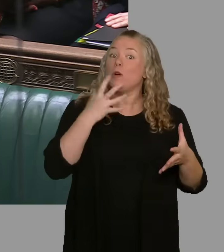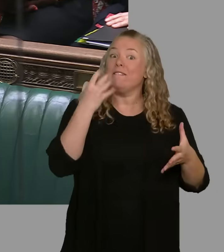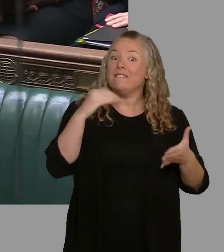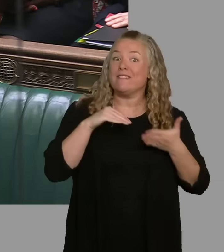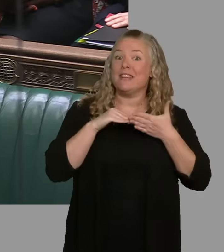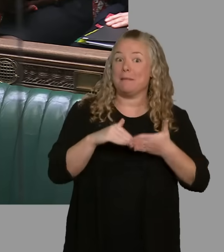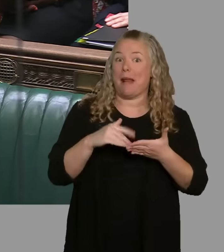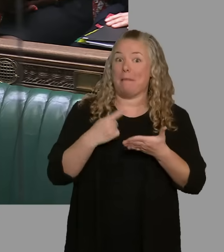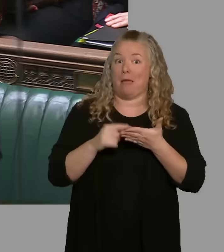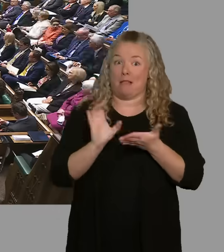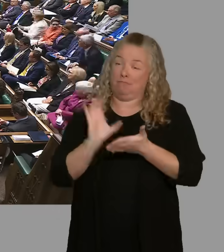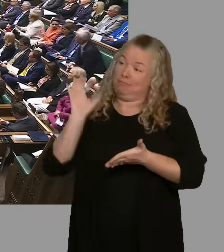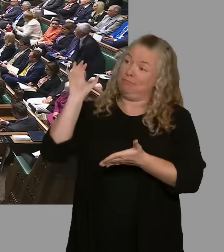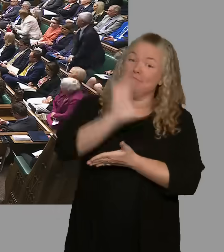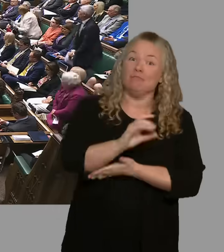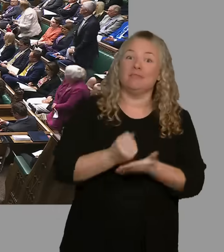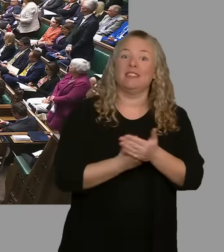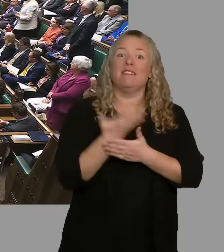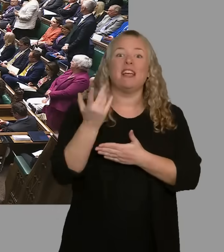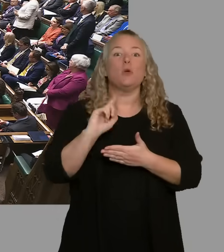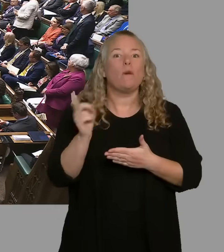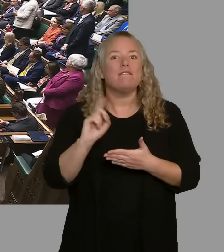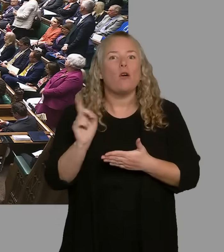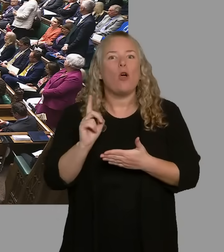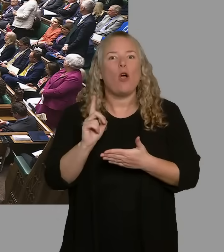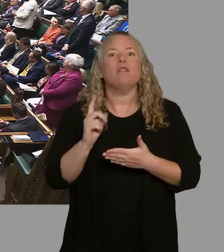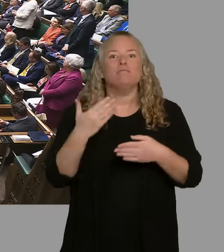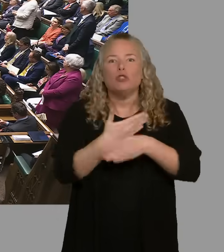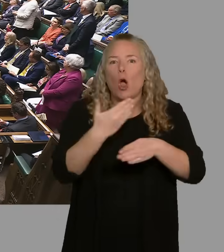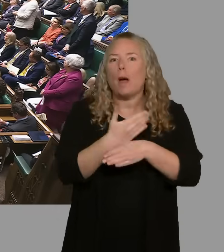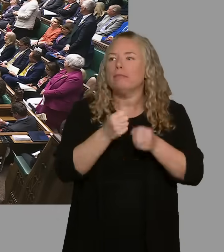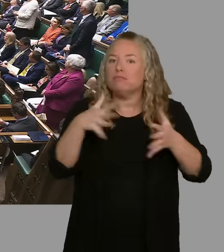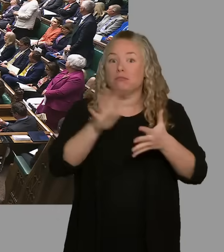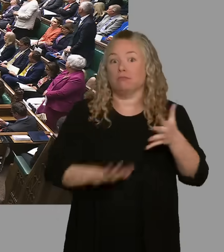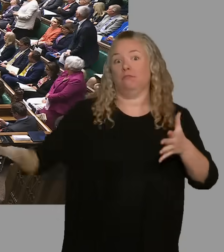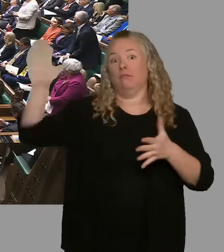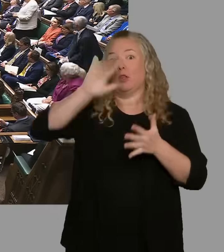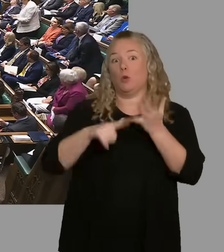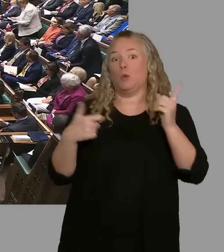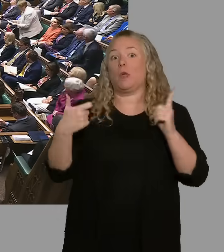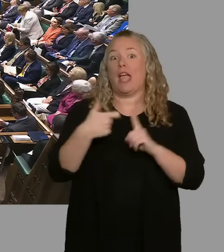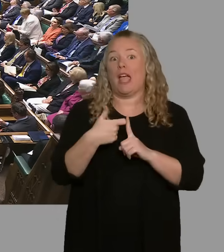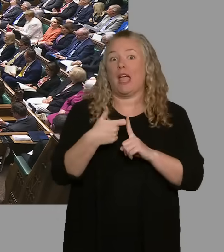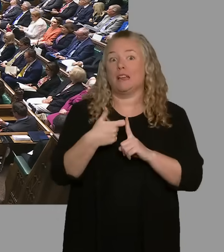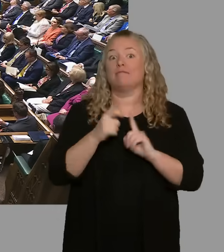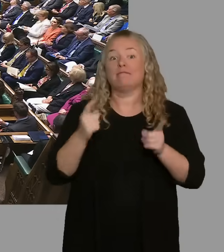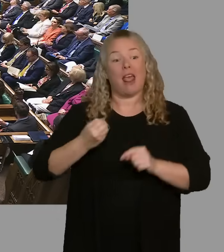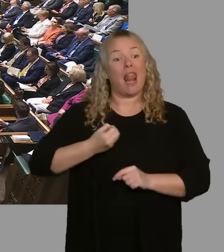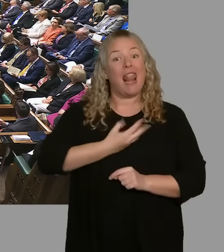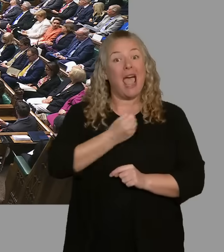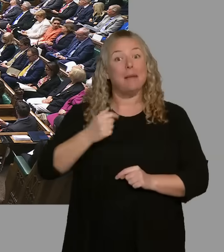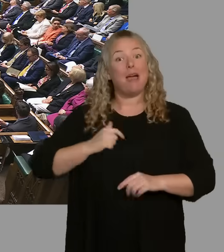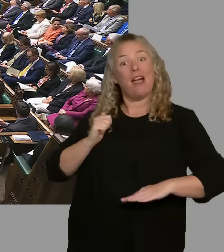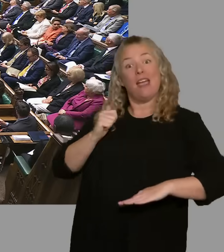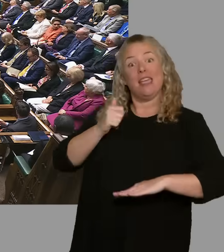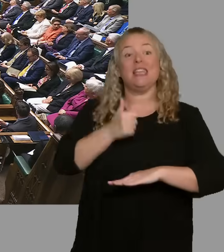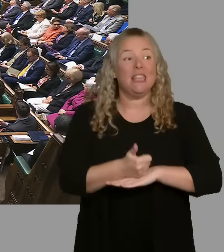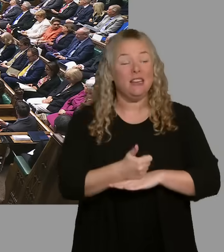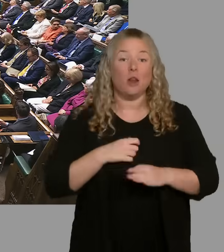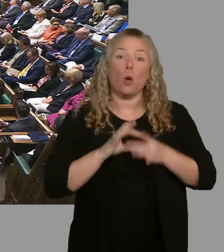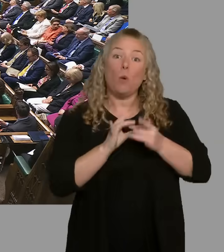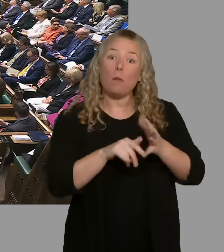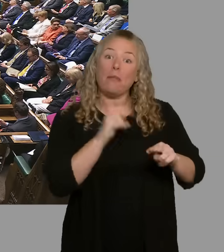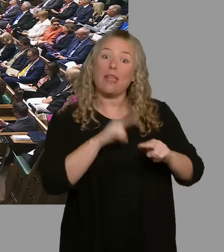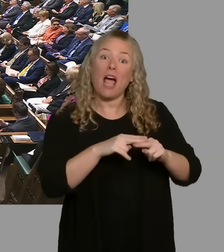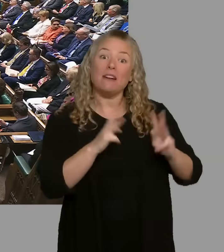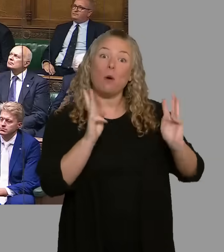together to deliver for Wales. Andrew Rossendale. Mr. Speaker, sir, my local borough commander in Romford